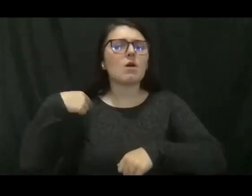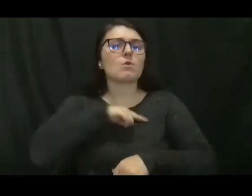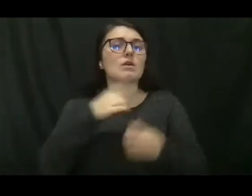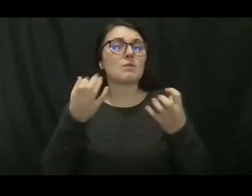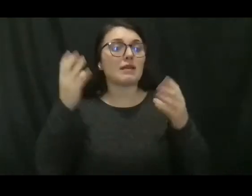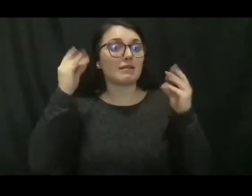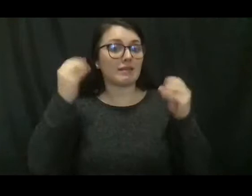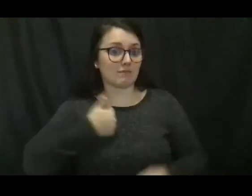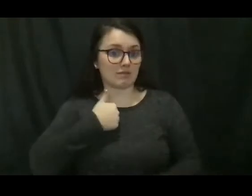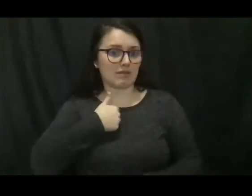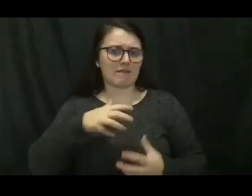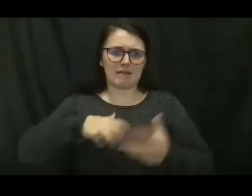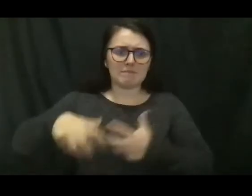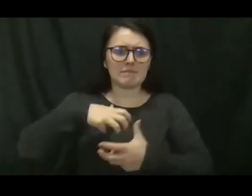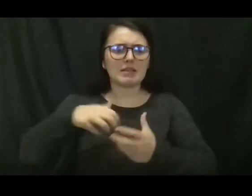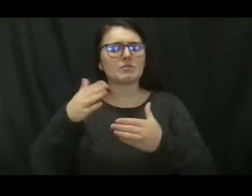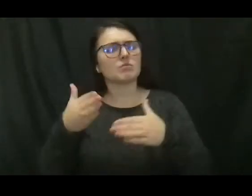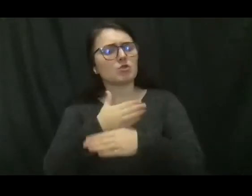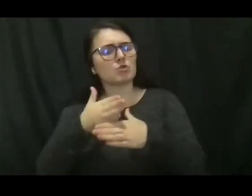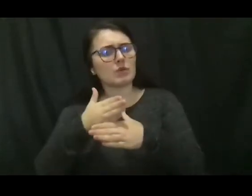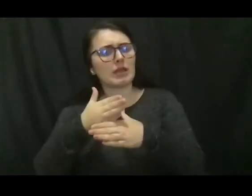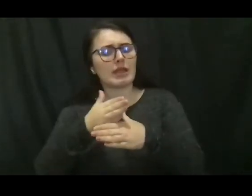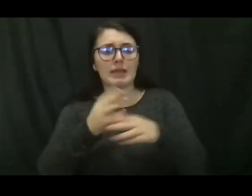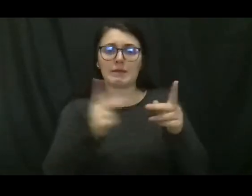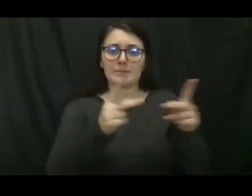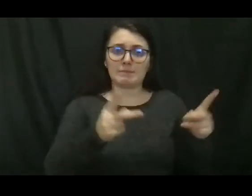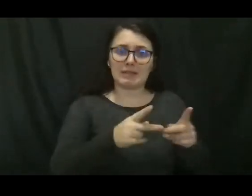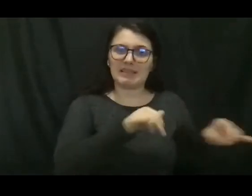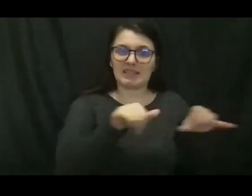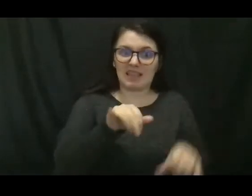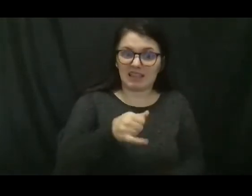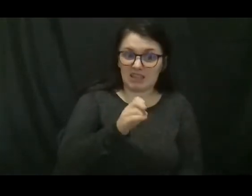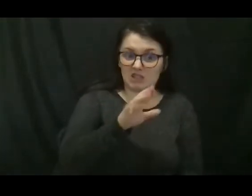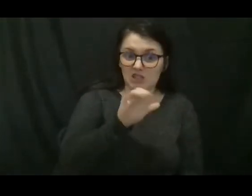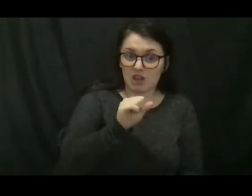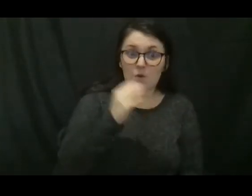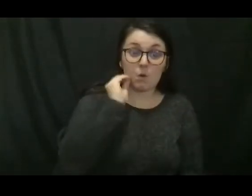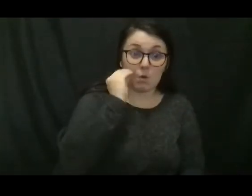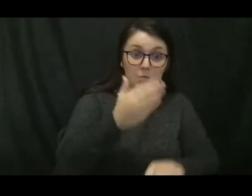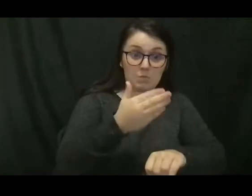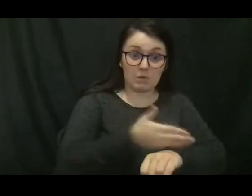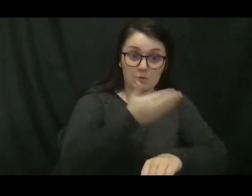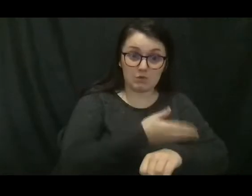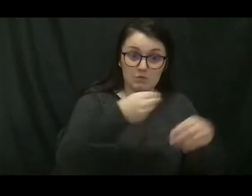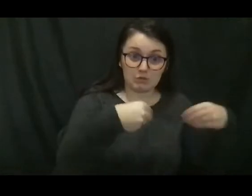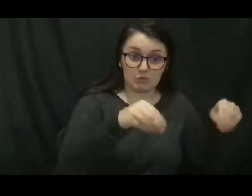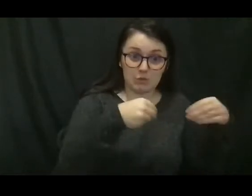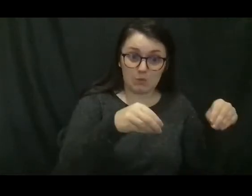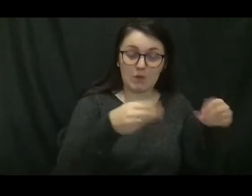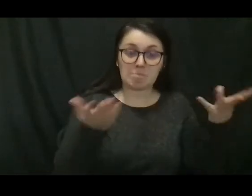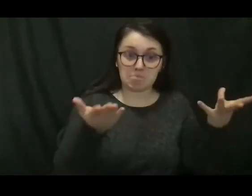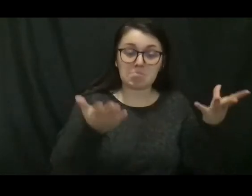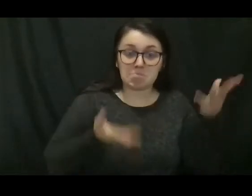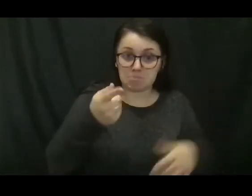ourselves as kind of a mix between a place like Jerry's Home Improvement Store. I know probably a lot of you have been to